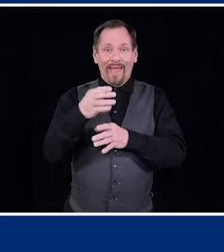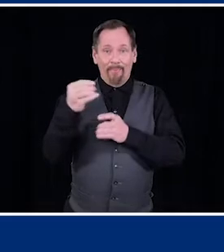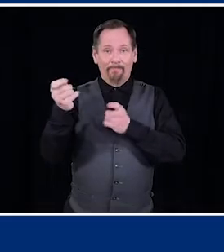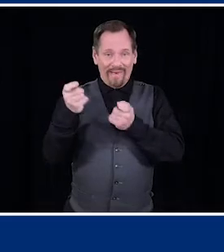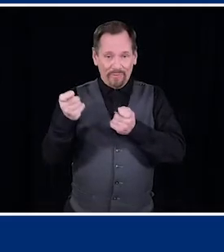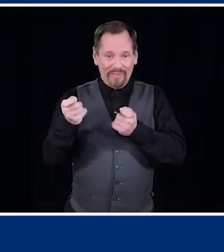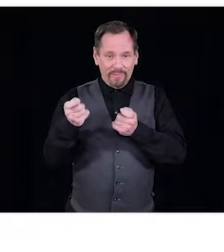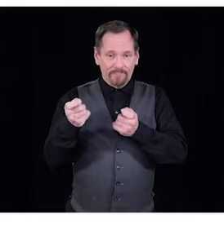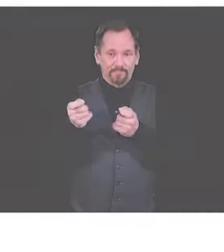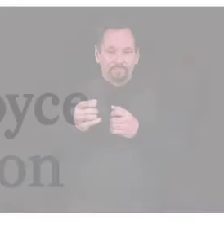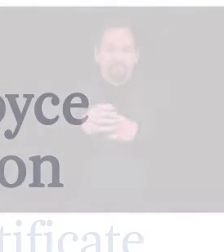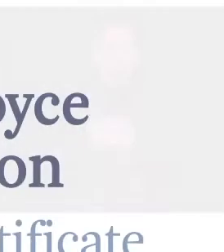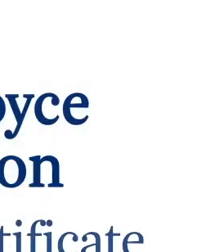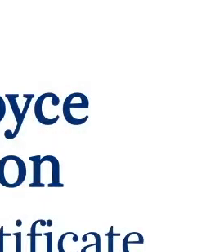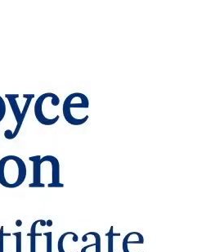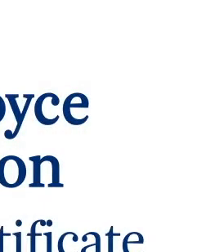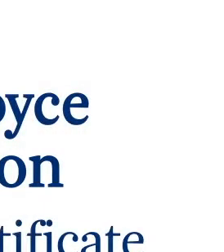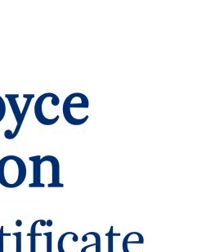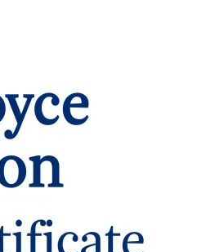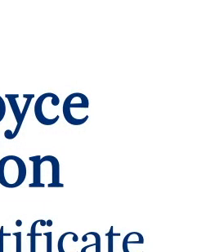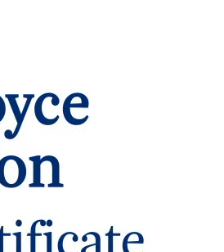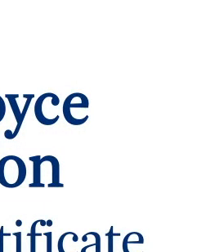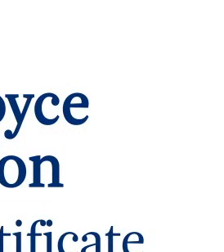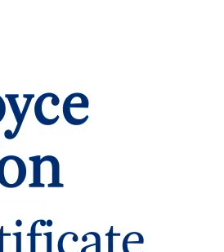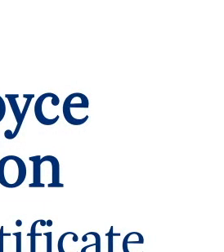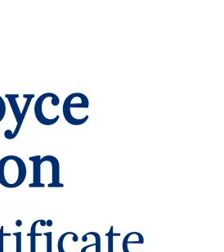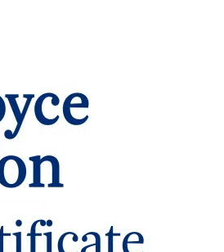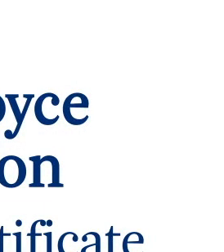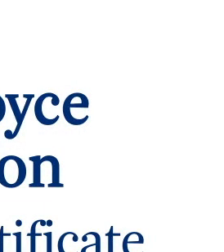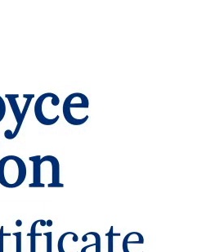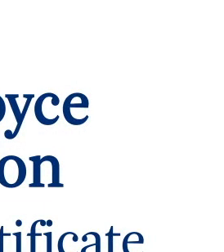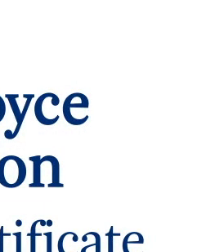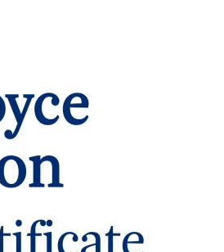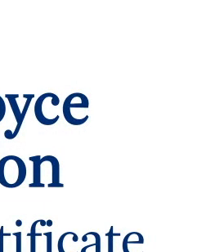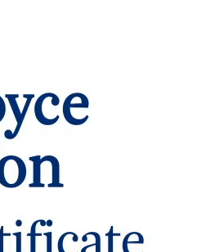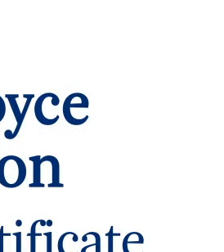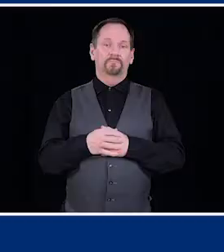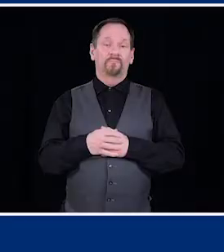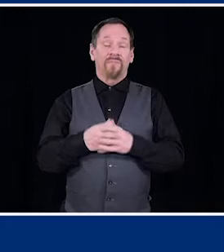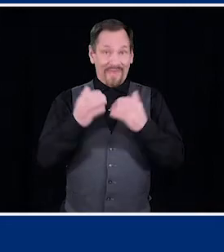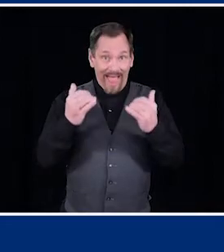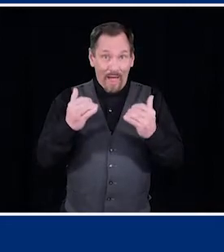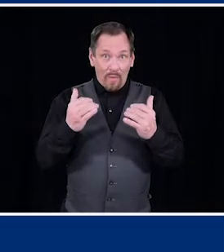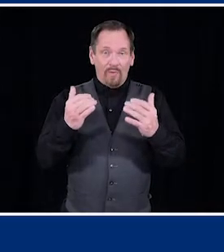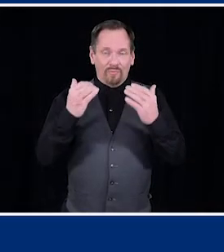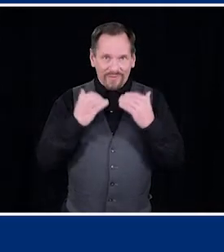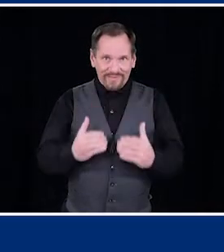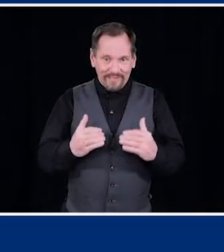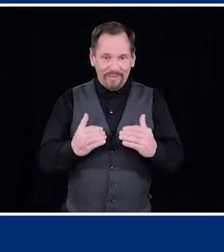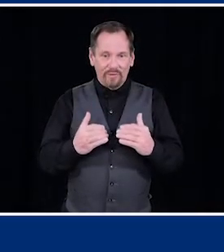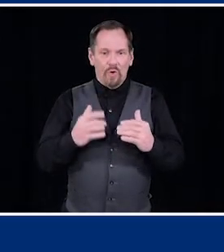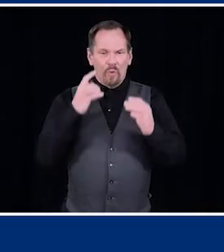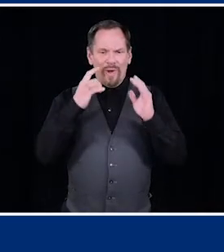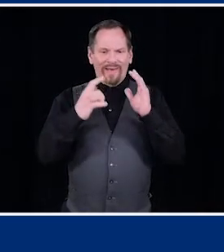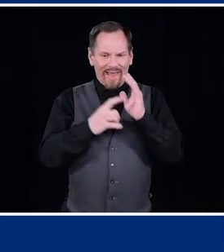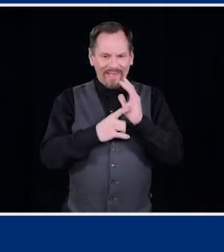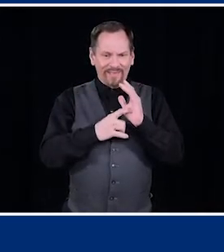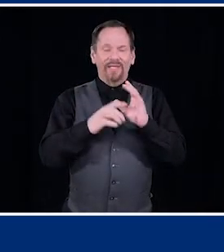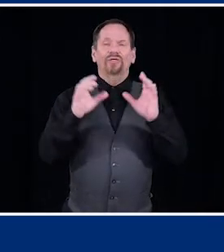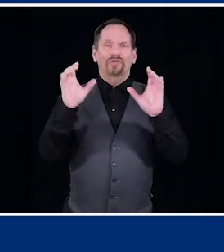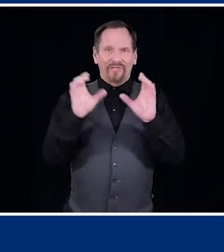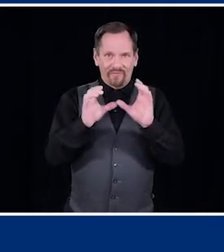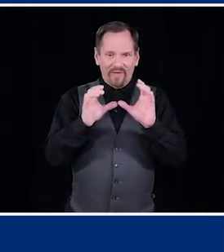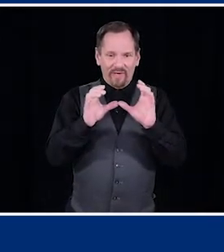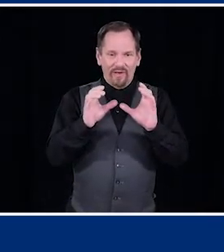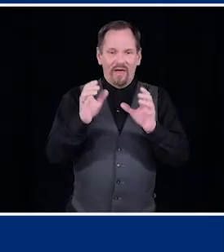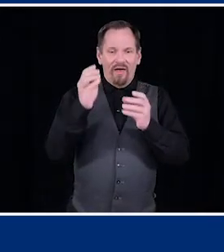planning and management. Angela Joyce Thompson. Now we will proceed with the recognizing